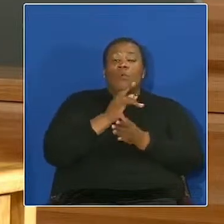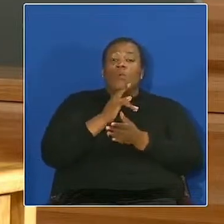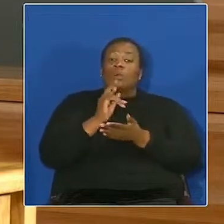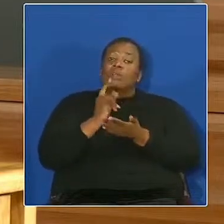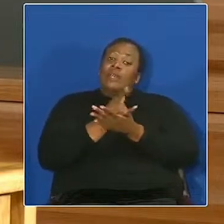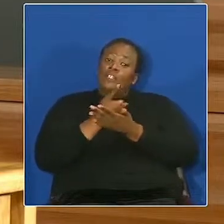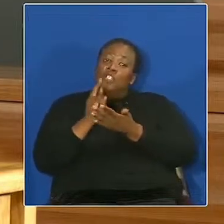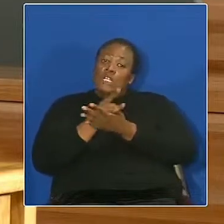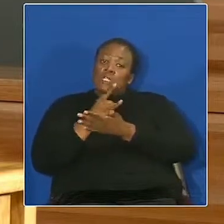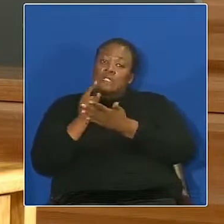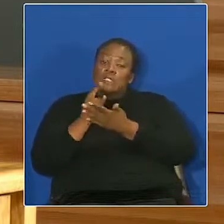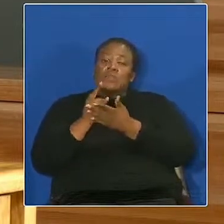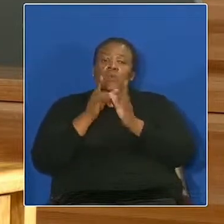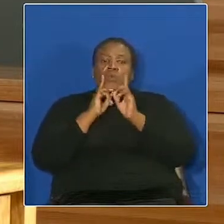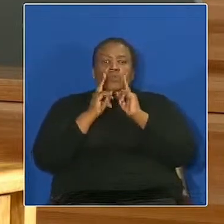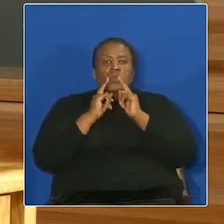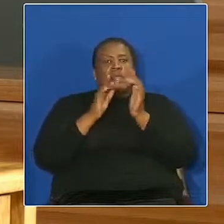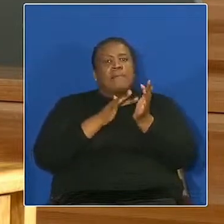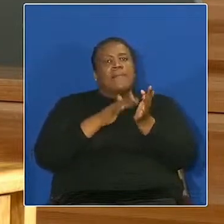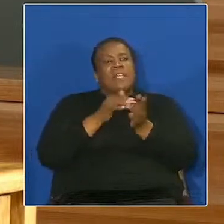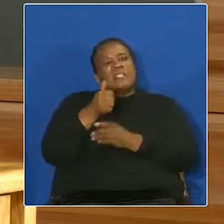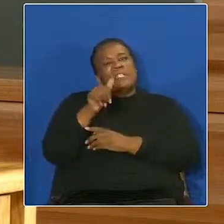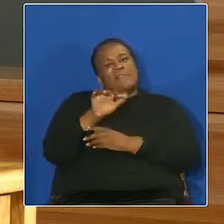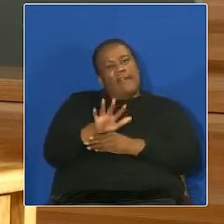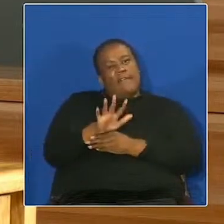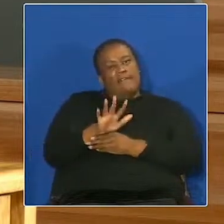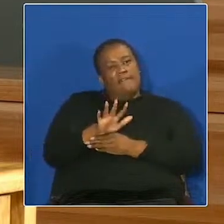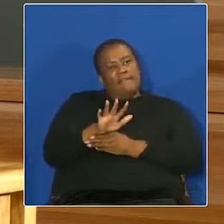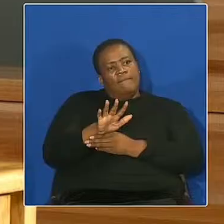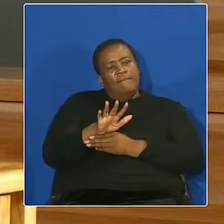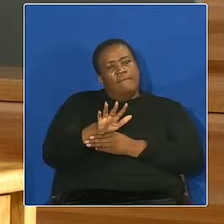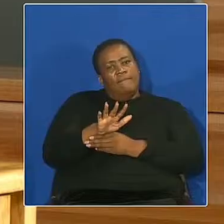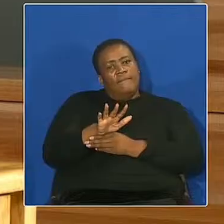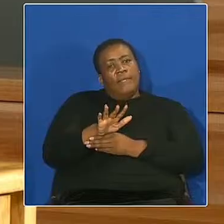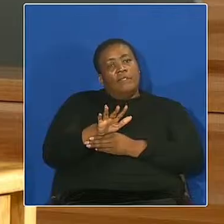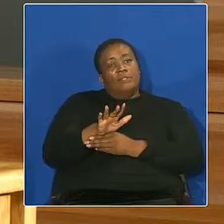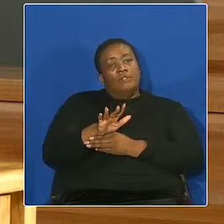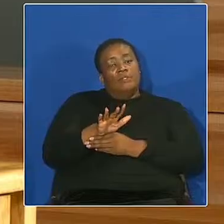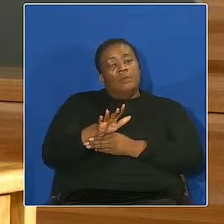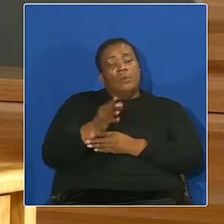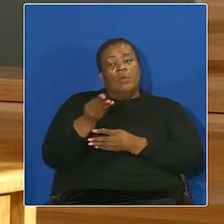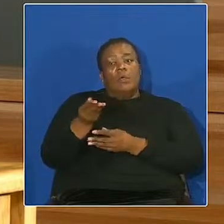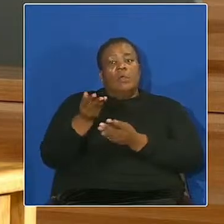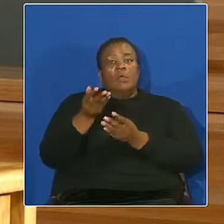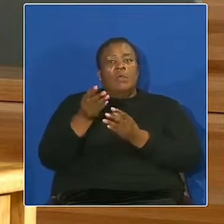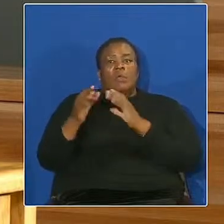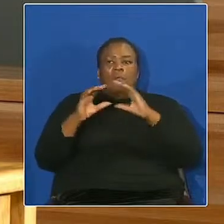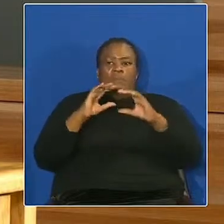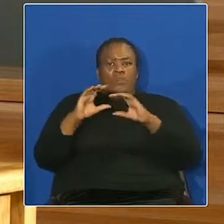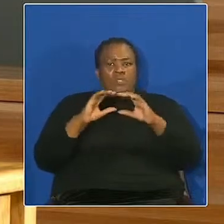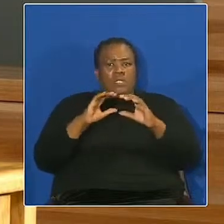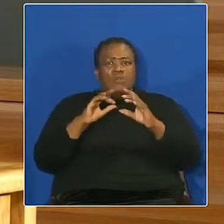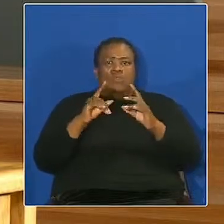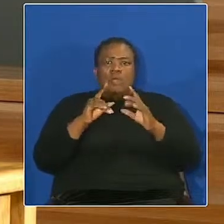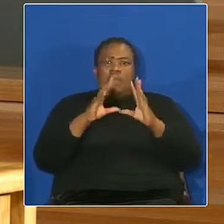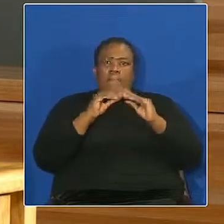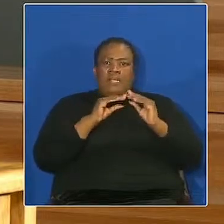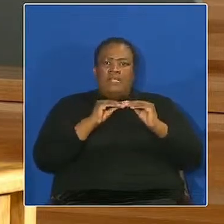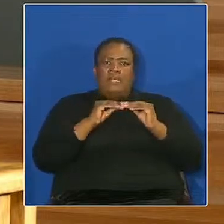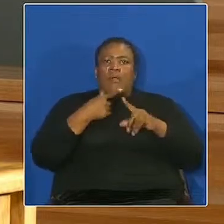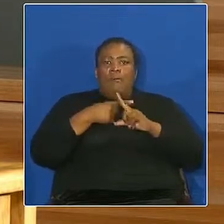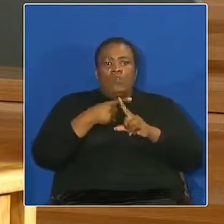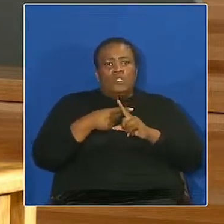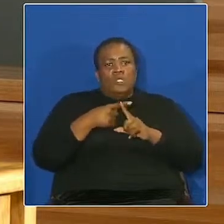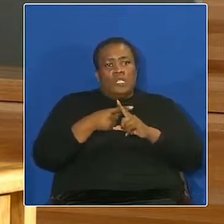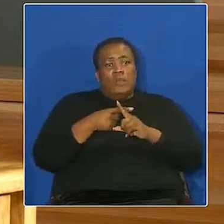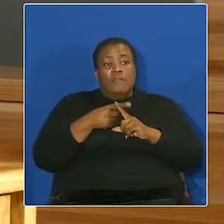were talking at page 65 of the chats, the exchange that said the meeting was positive, is he willing to help you guys? I